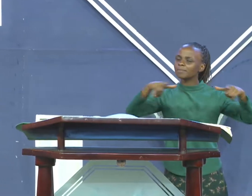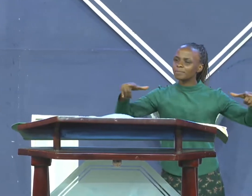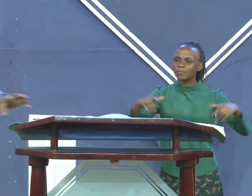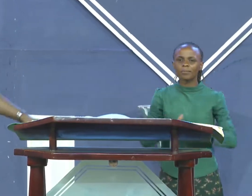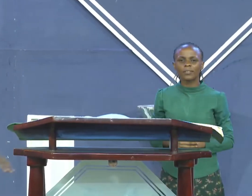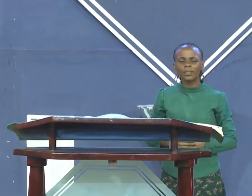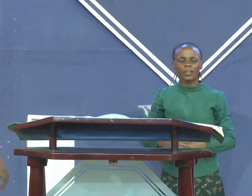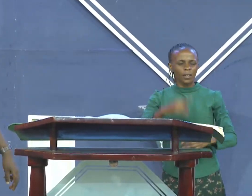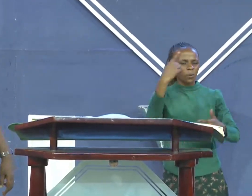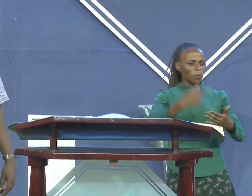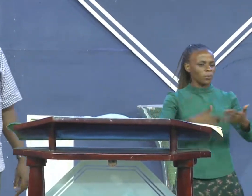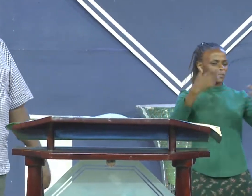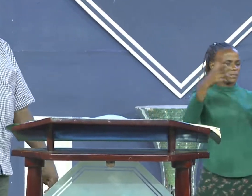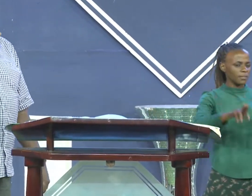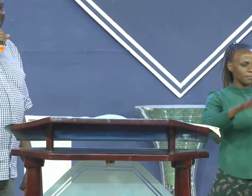what is happening